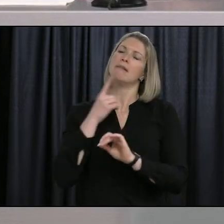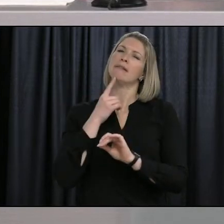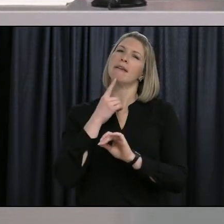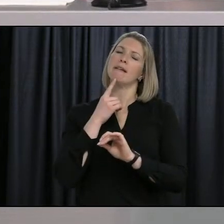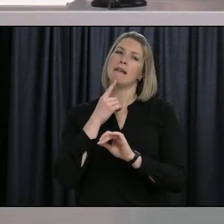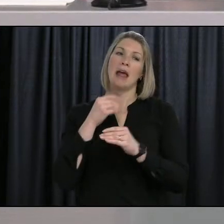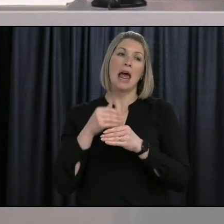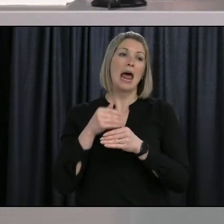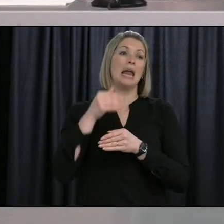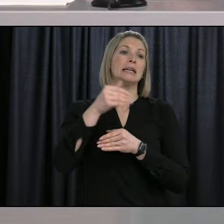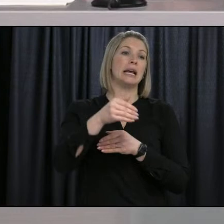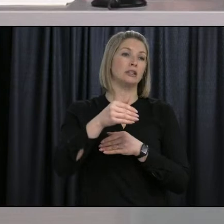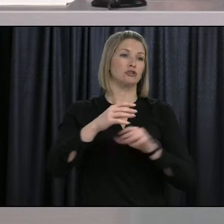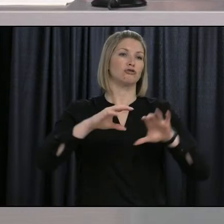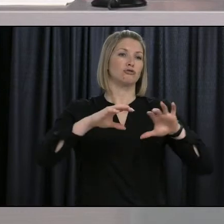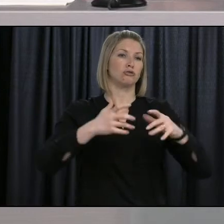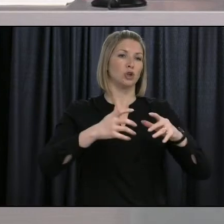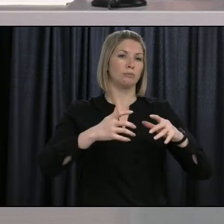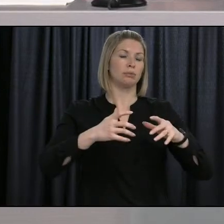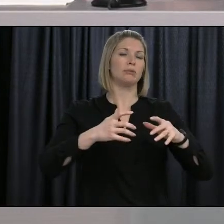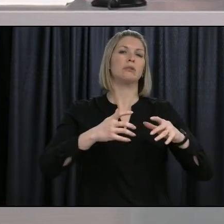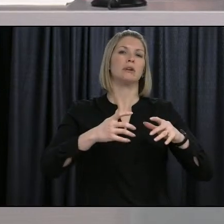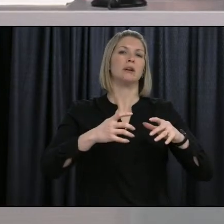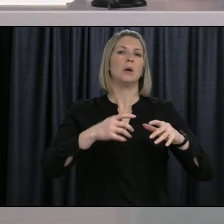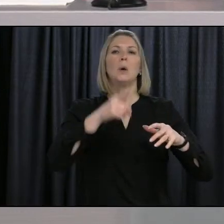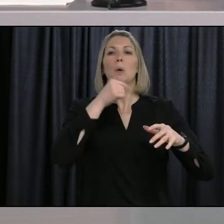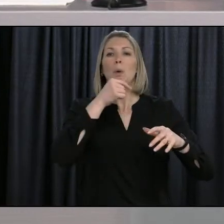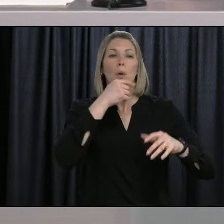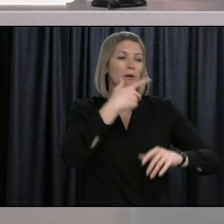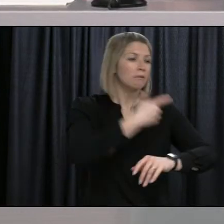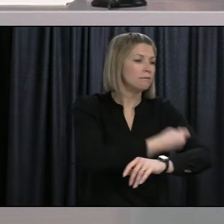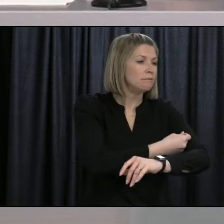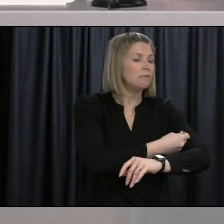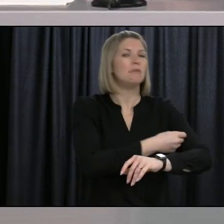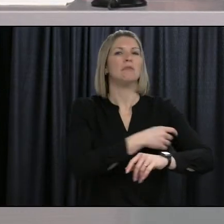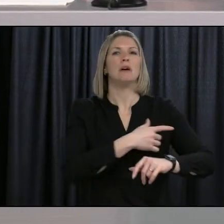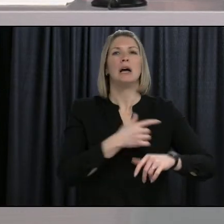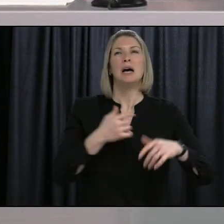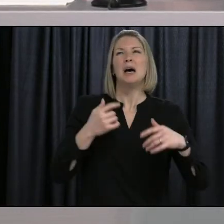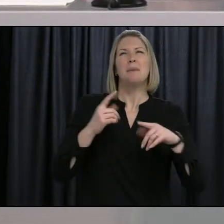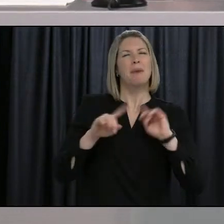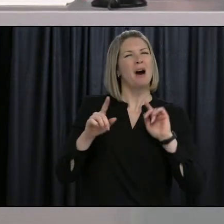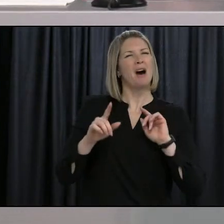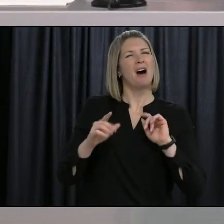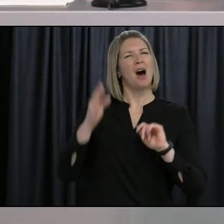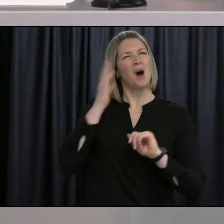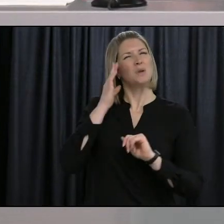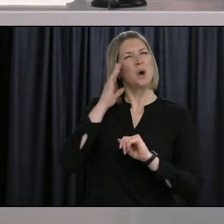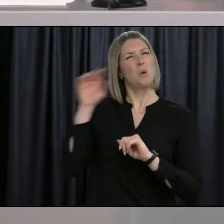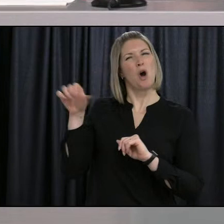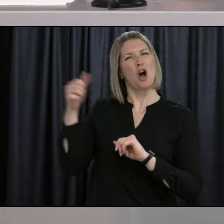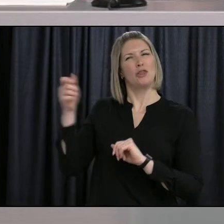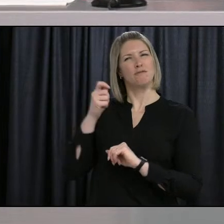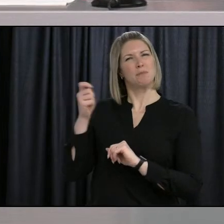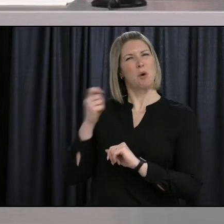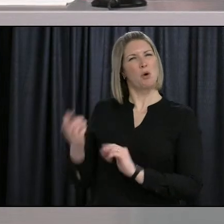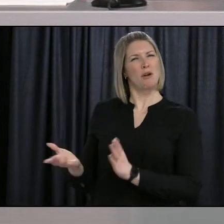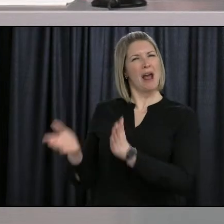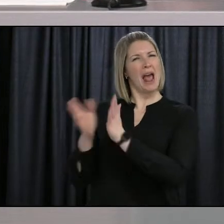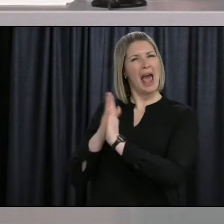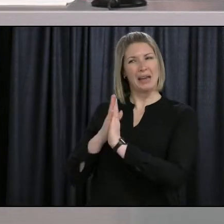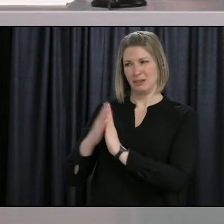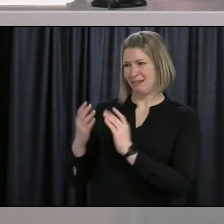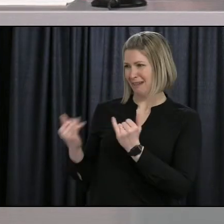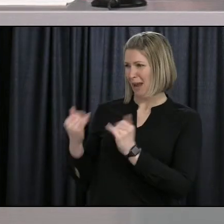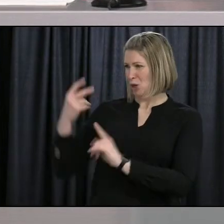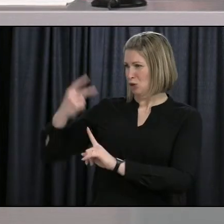to. And Peter Jackson has asked a similar question to what I'm asking now, in that we've had 2 months to kind of figure out who might be listed in